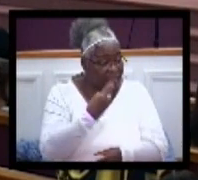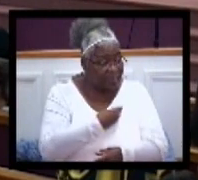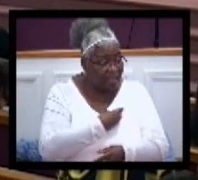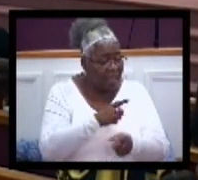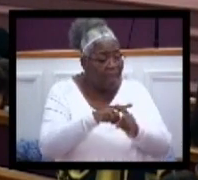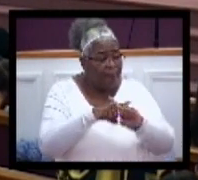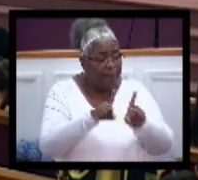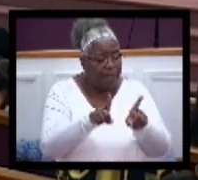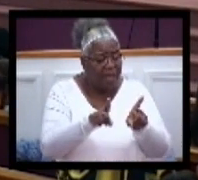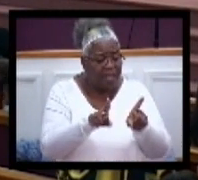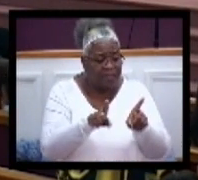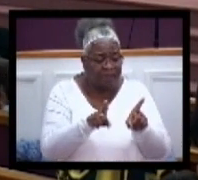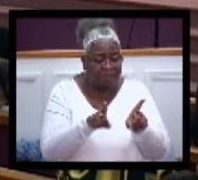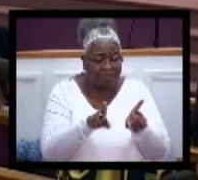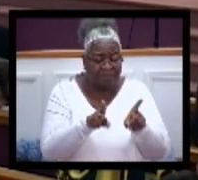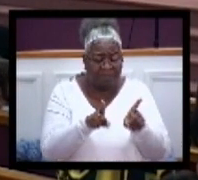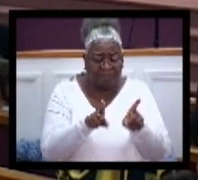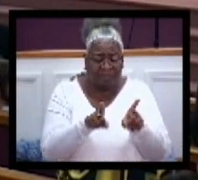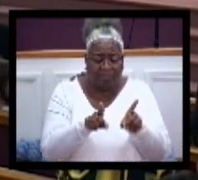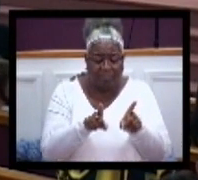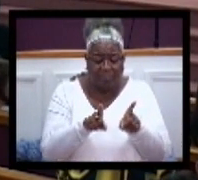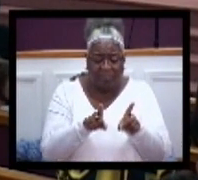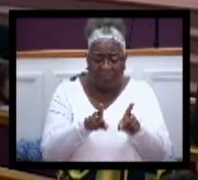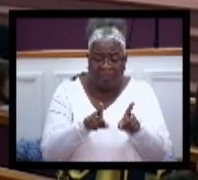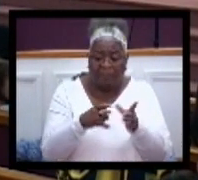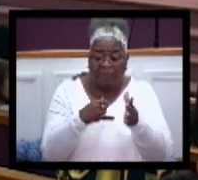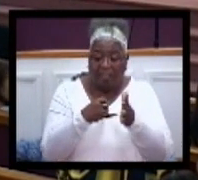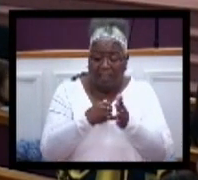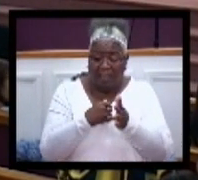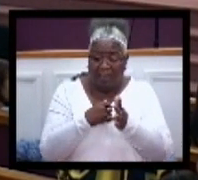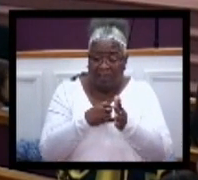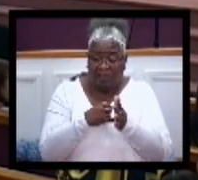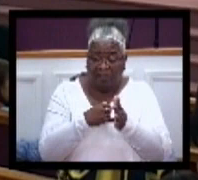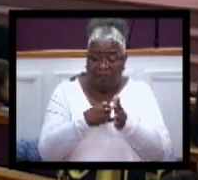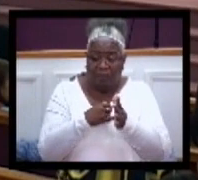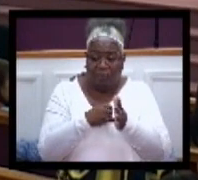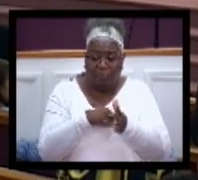But in order to really have a